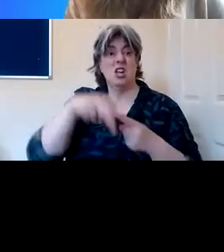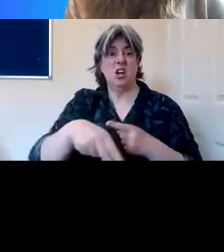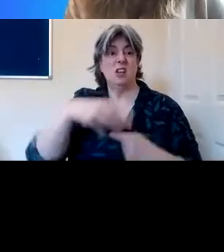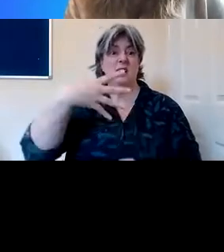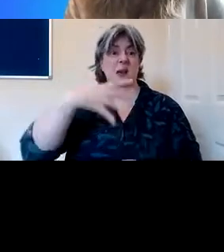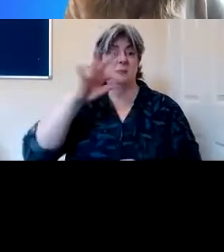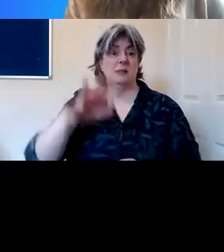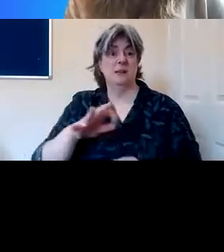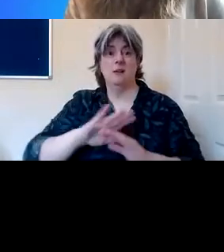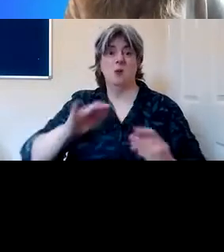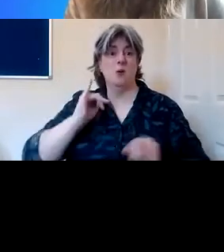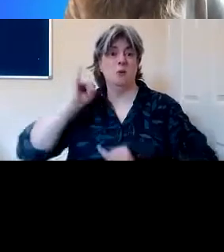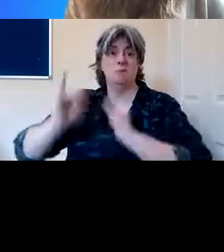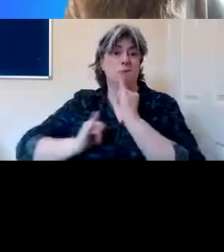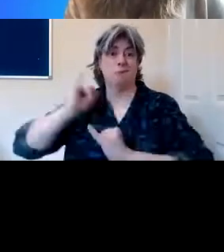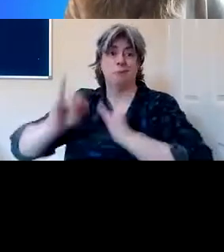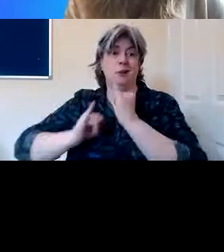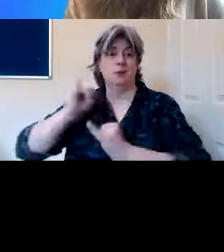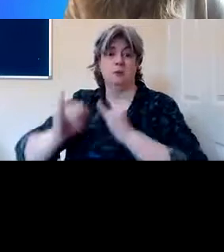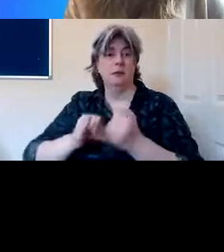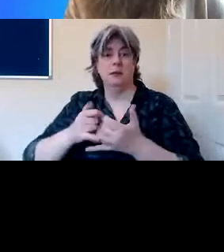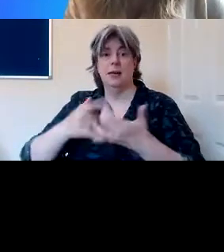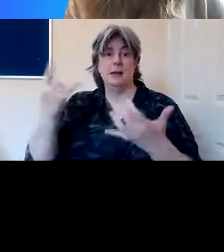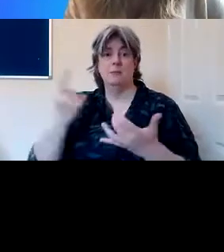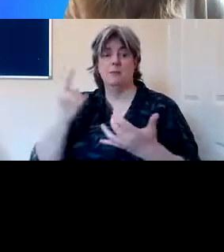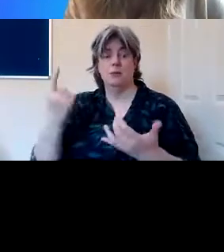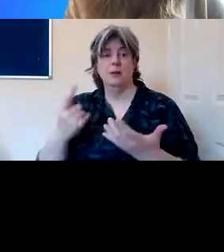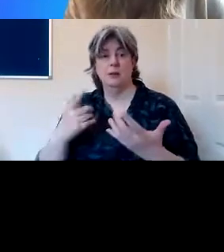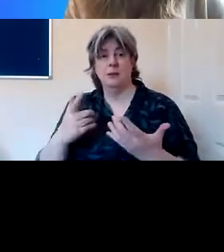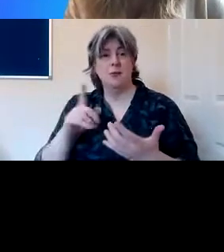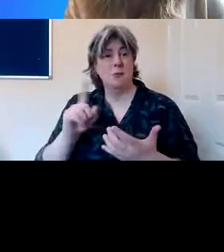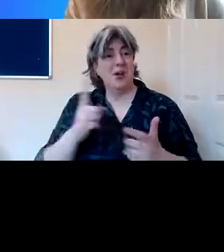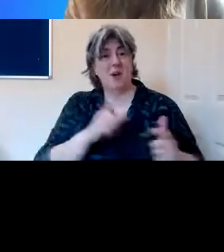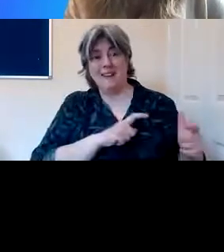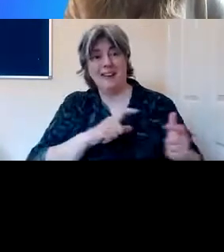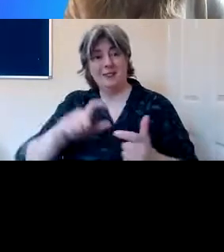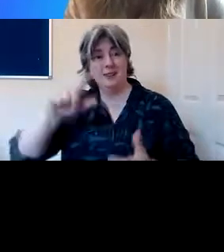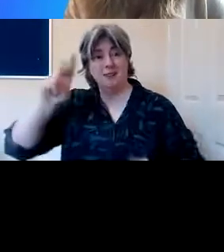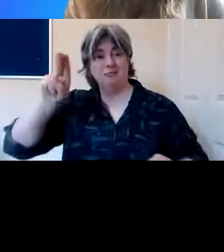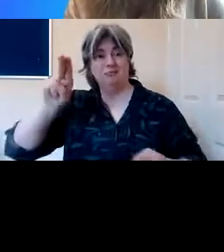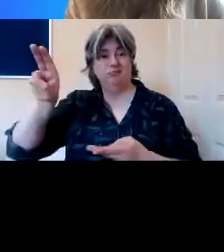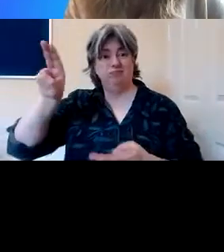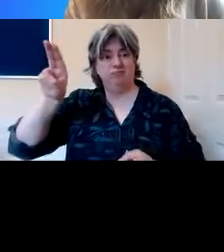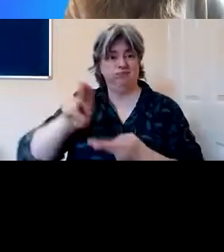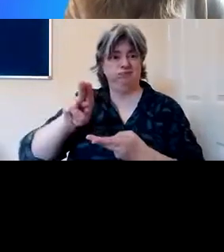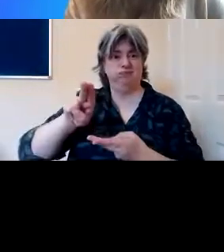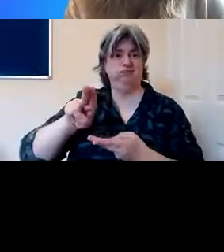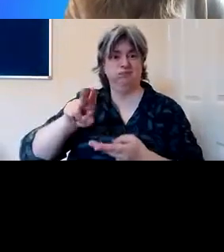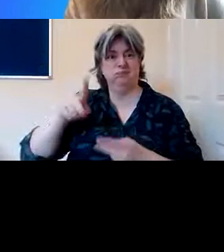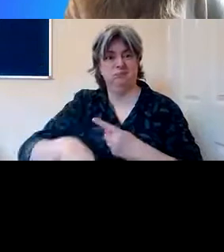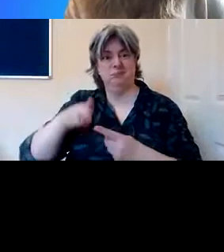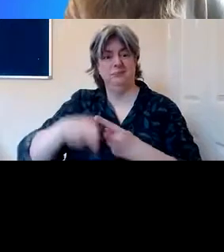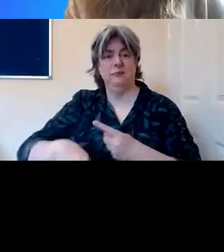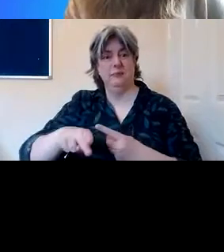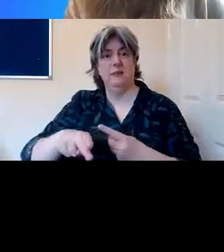anybody, and we can discuss how that's come about, but it's not sustainable, and it's particularly not sustainable at a time of